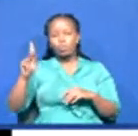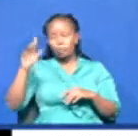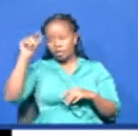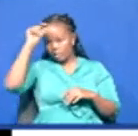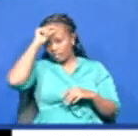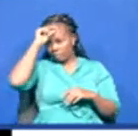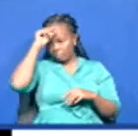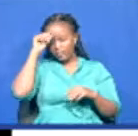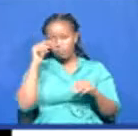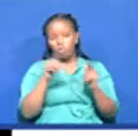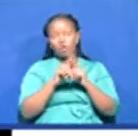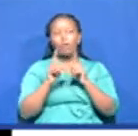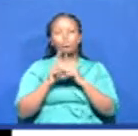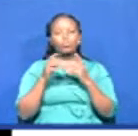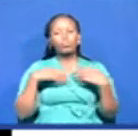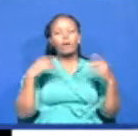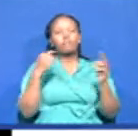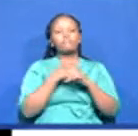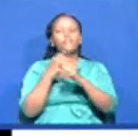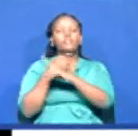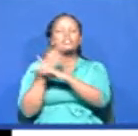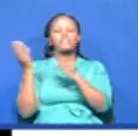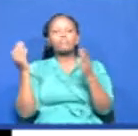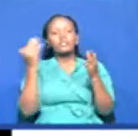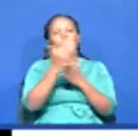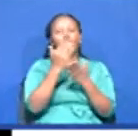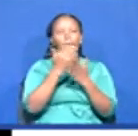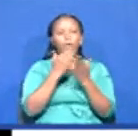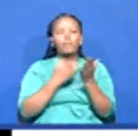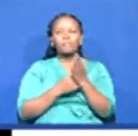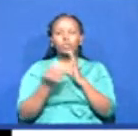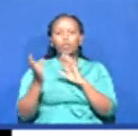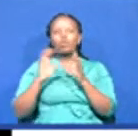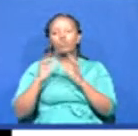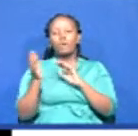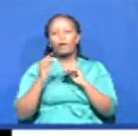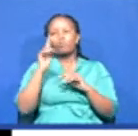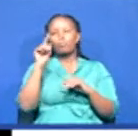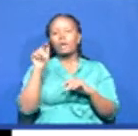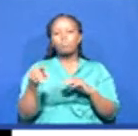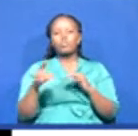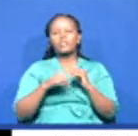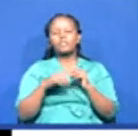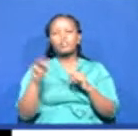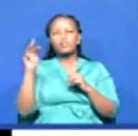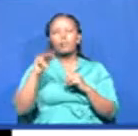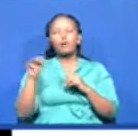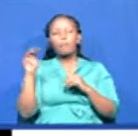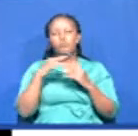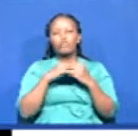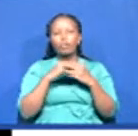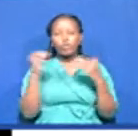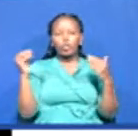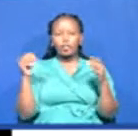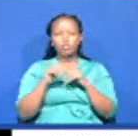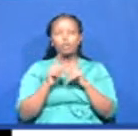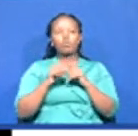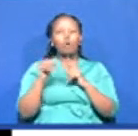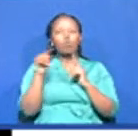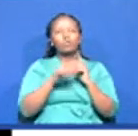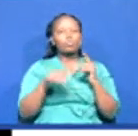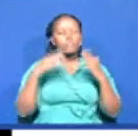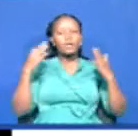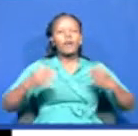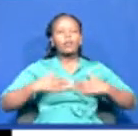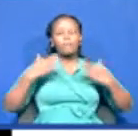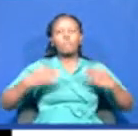They have funded various initiatives up to a tune of about $1.6 million. And we are happy to see that a lot of progress